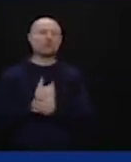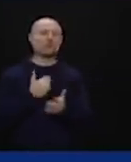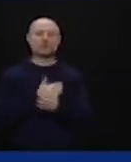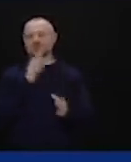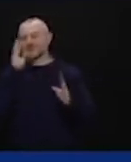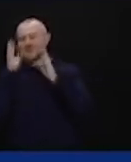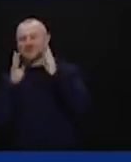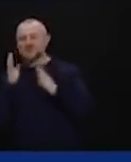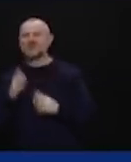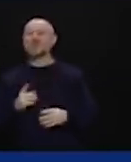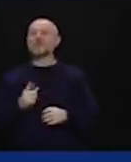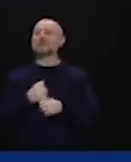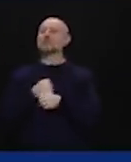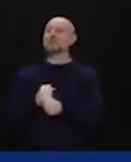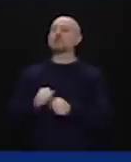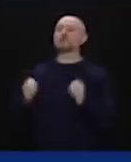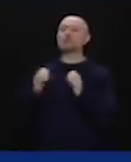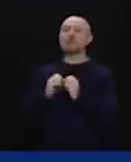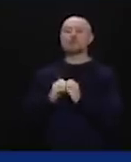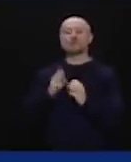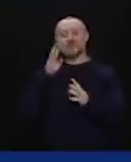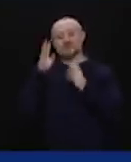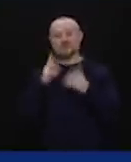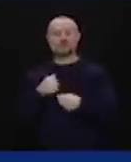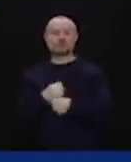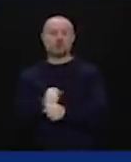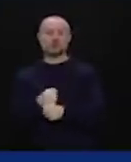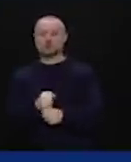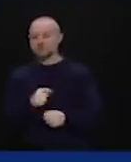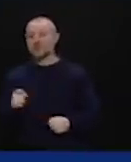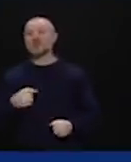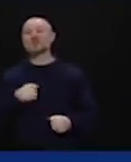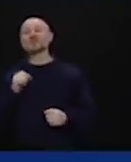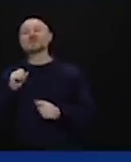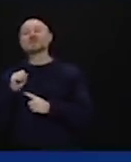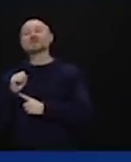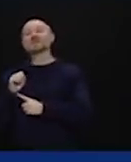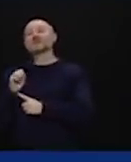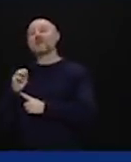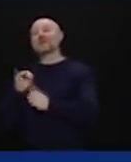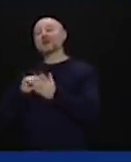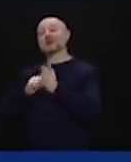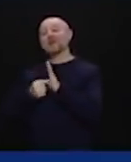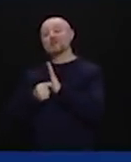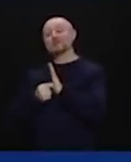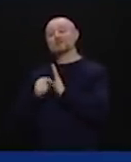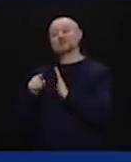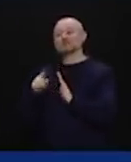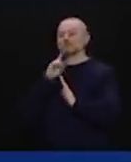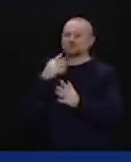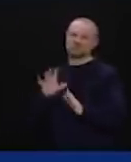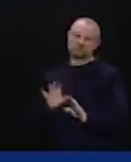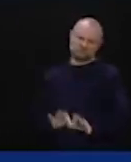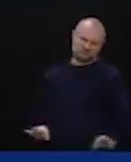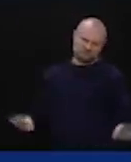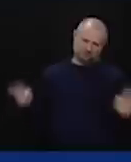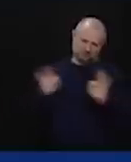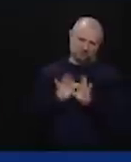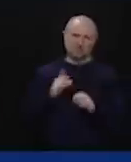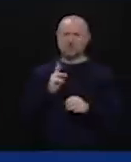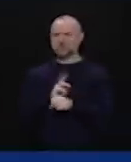more effective, more innovative products, and semiconductor chips are at the root of so many of them, whether it be